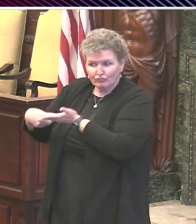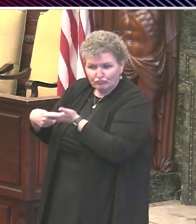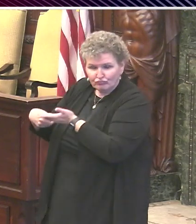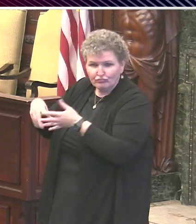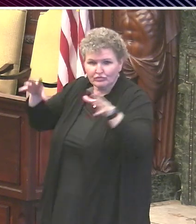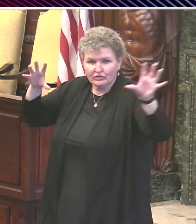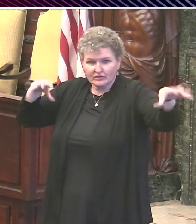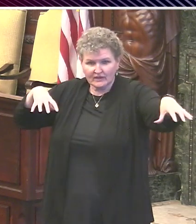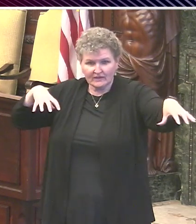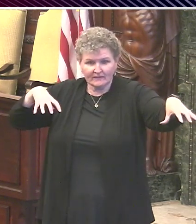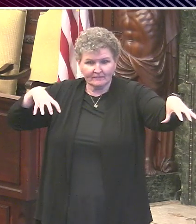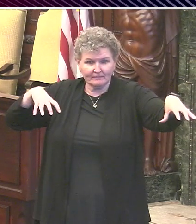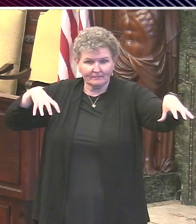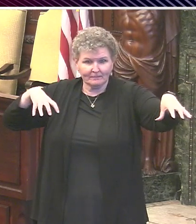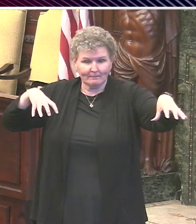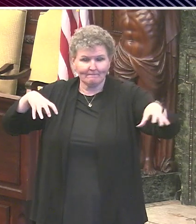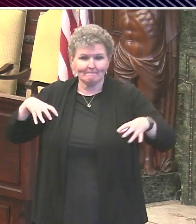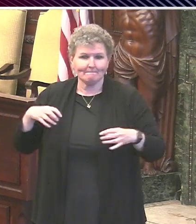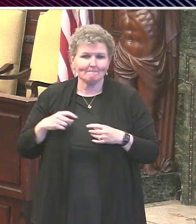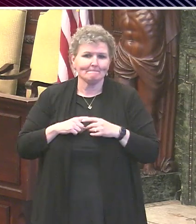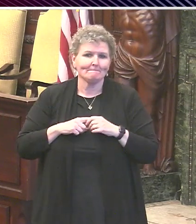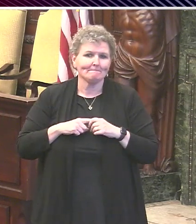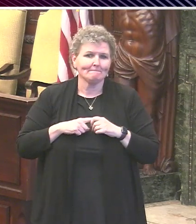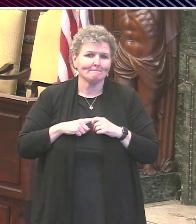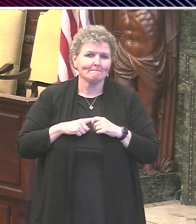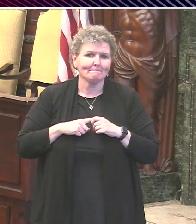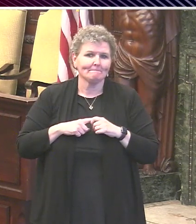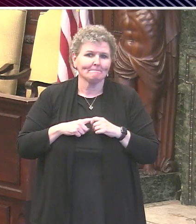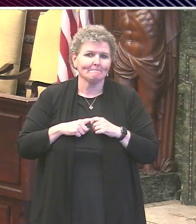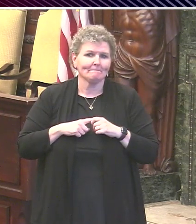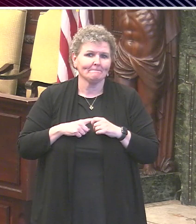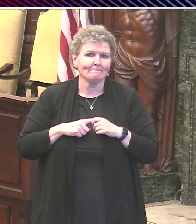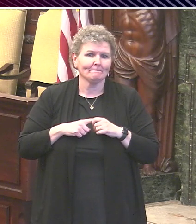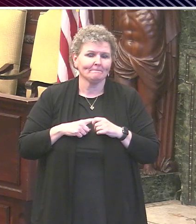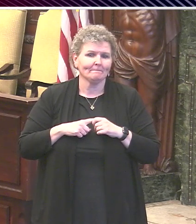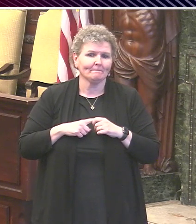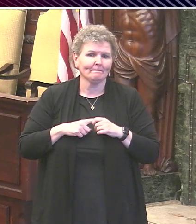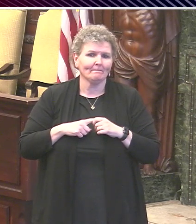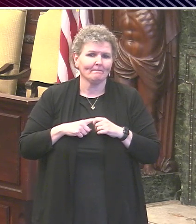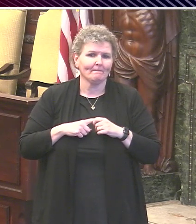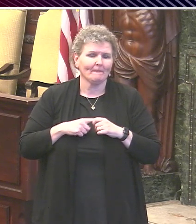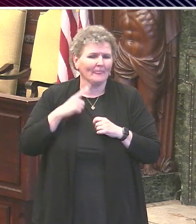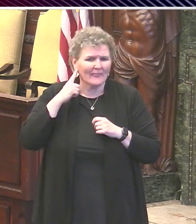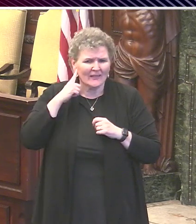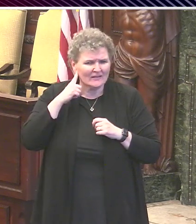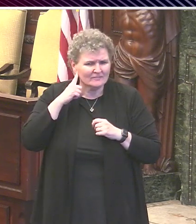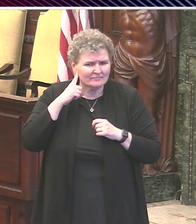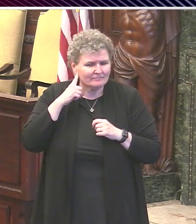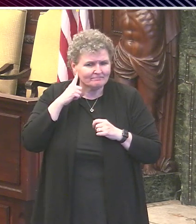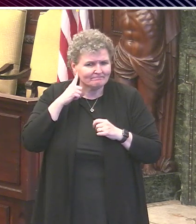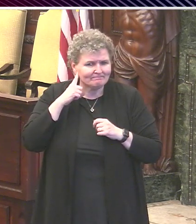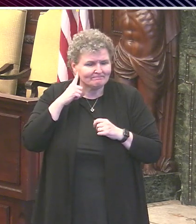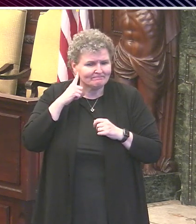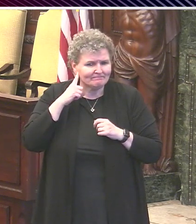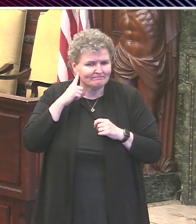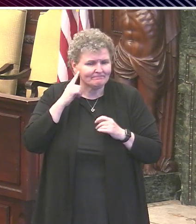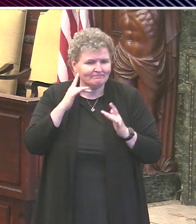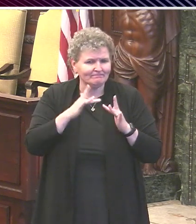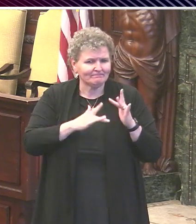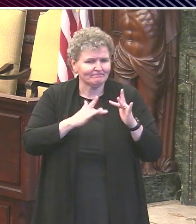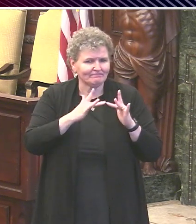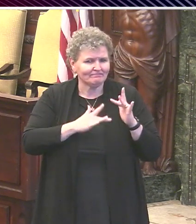I've been informed differently. And by the way, I want to apologize for using goddamn good job. I should have used just damn good job. So anybody